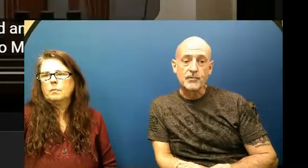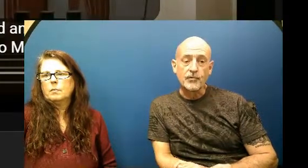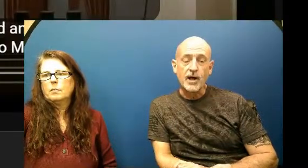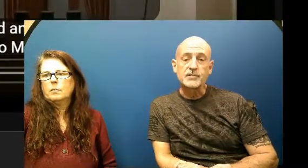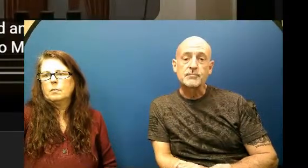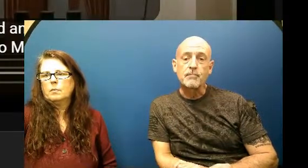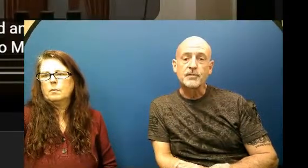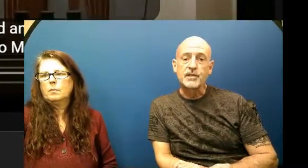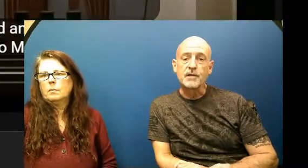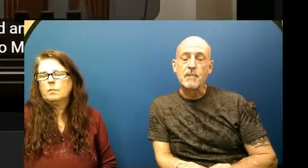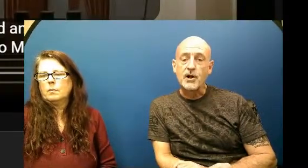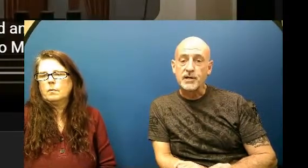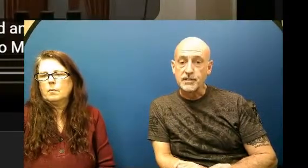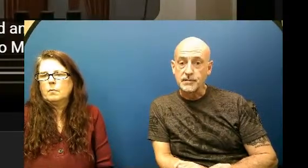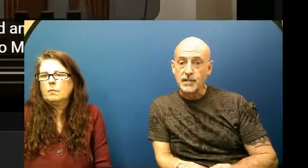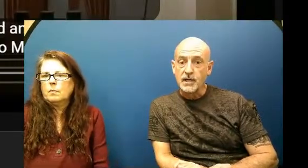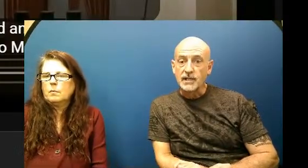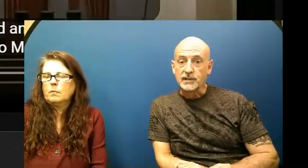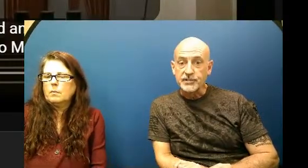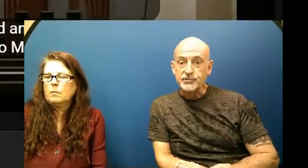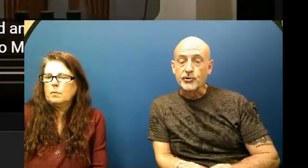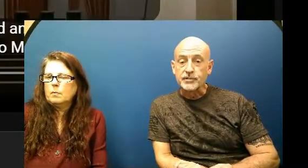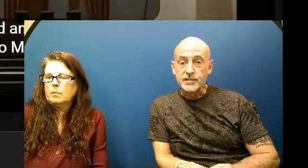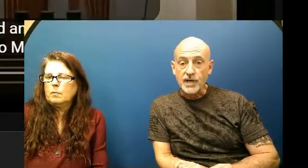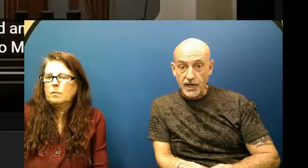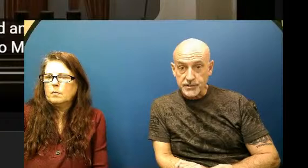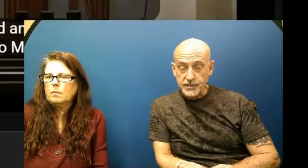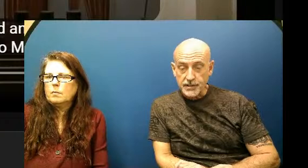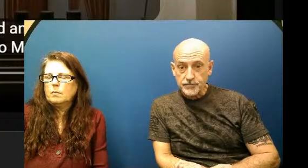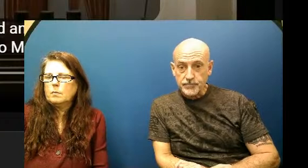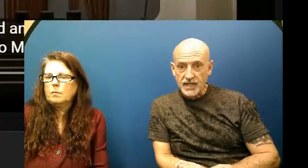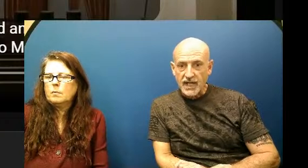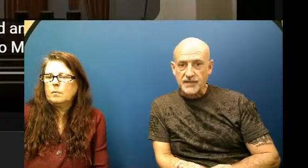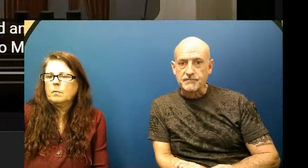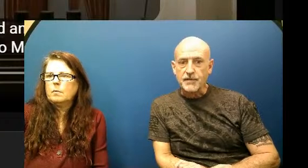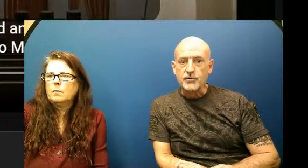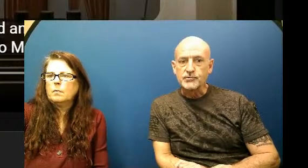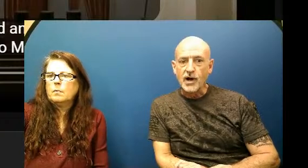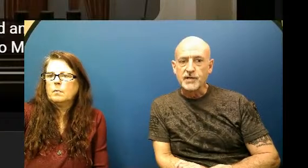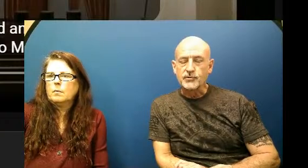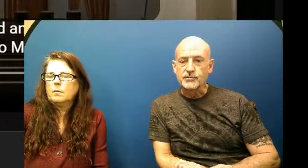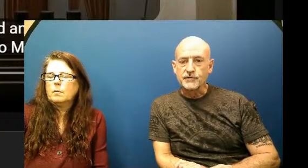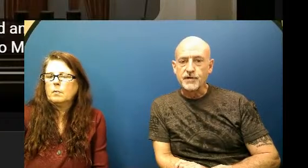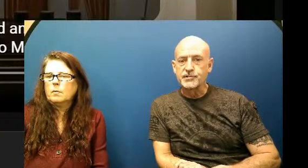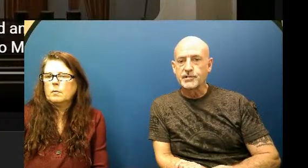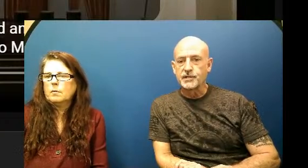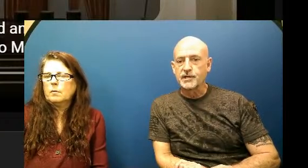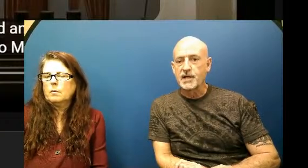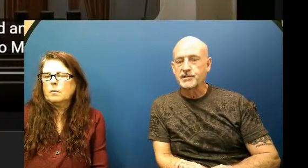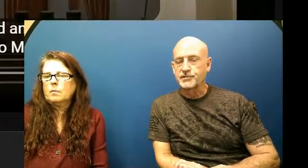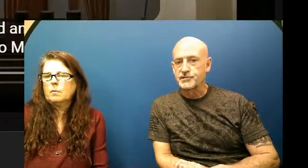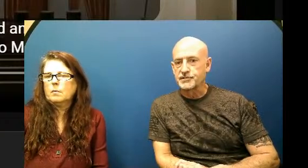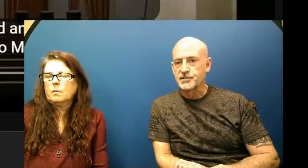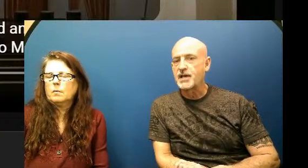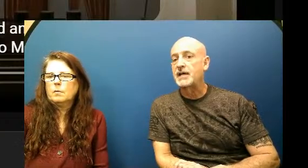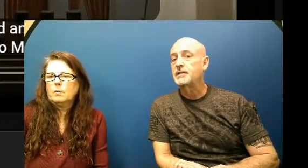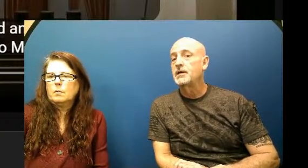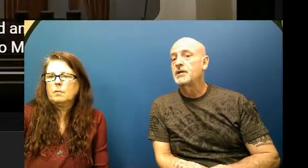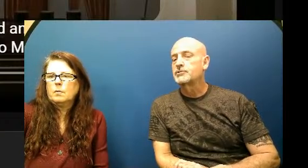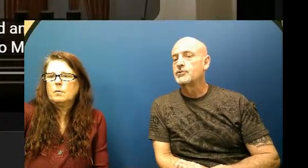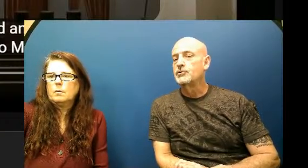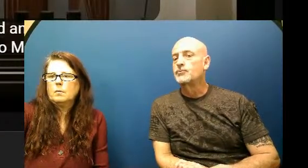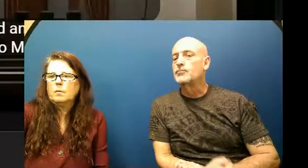First Amendment rights, but the American listener does. And those rights are sufficient in a case such as